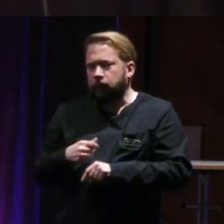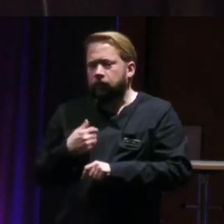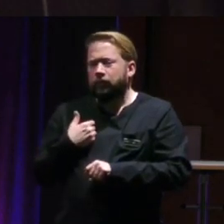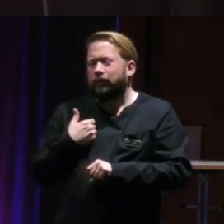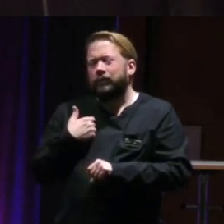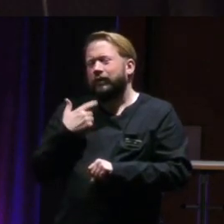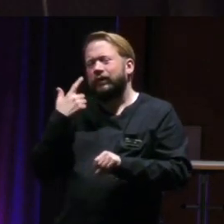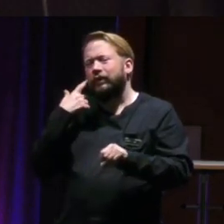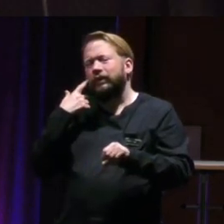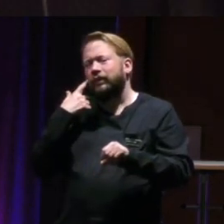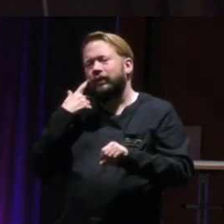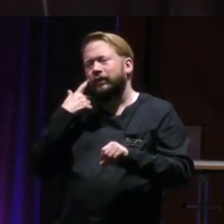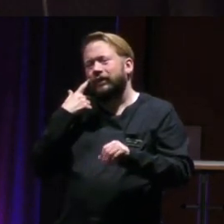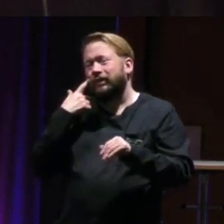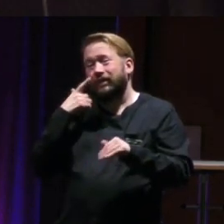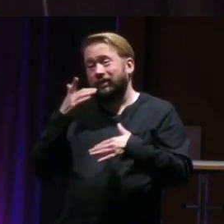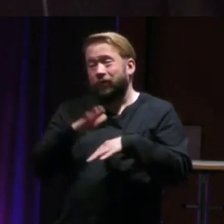Really.